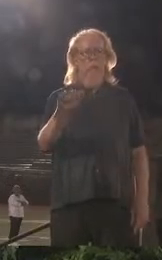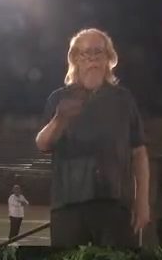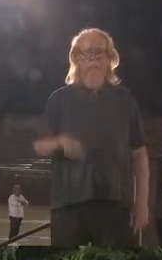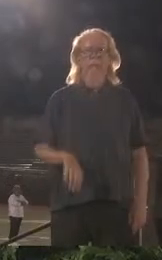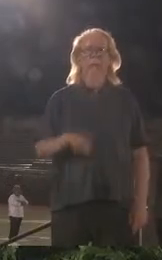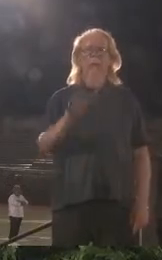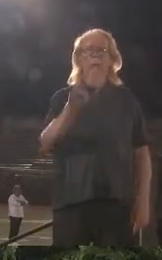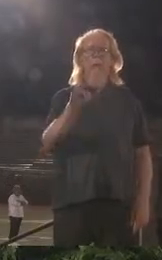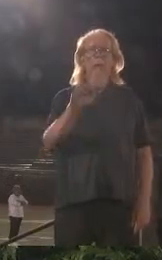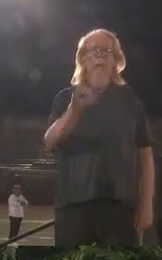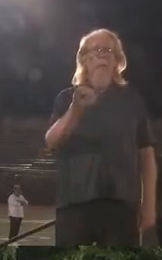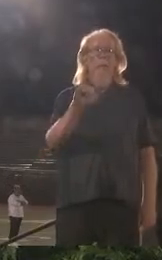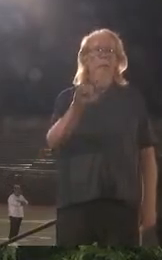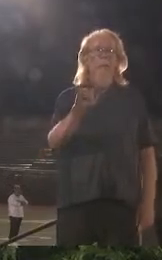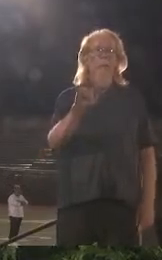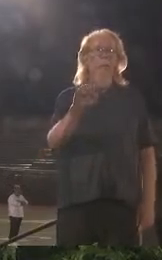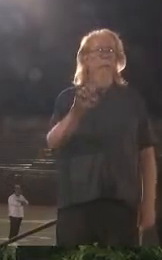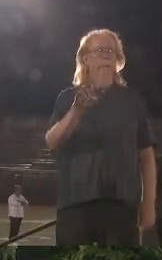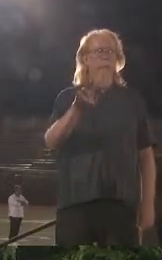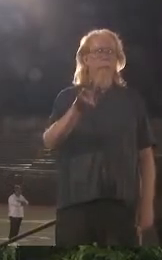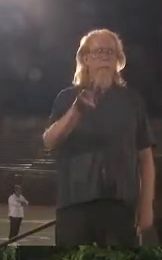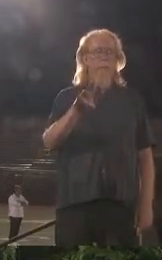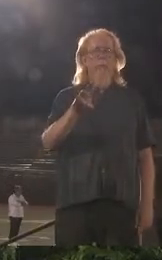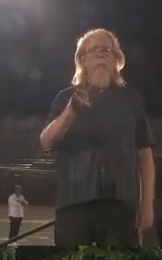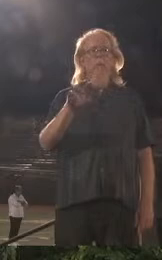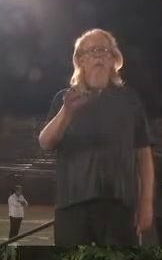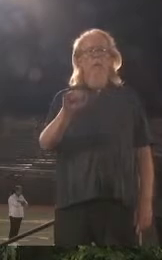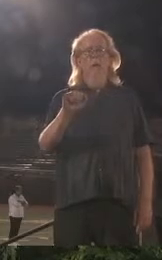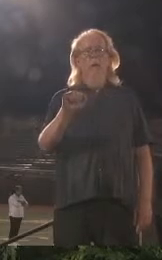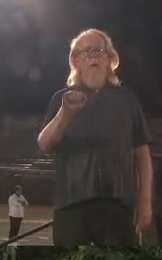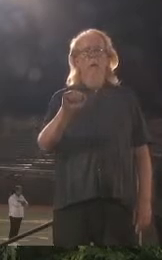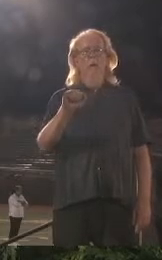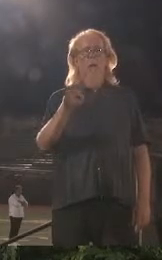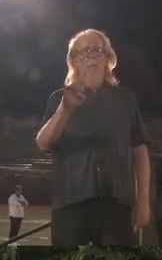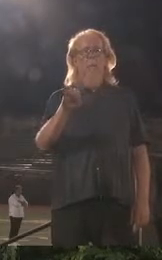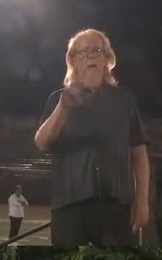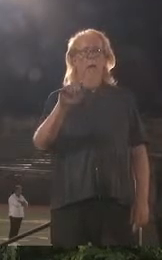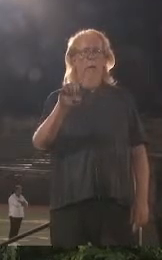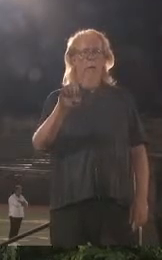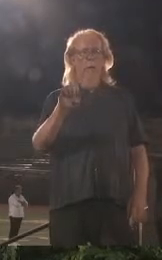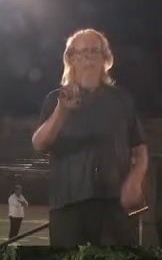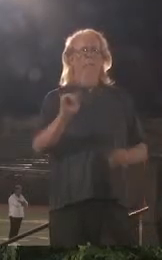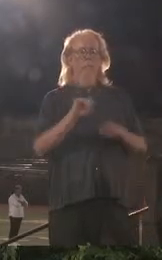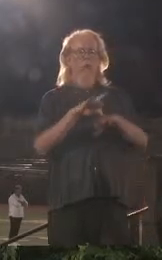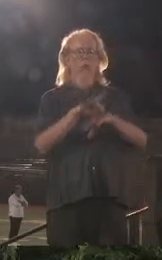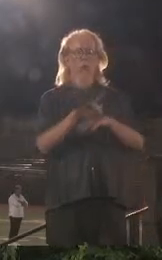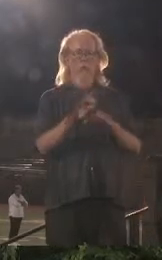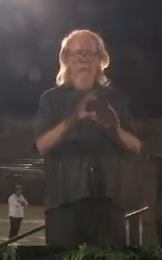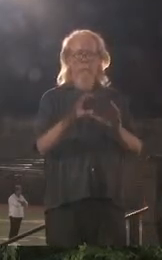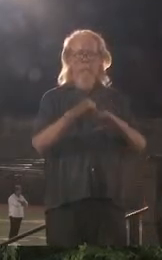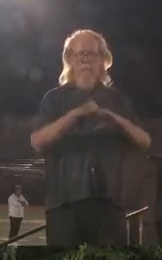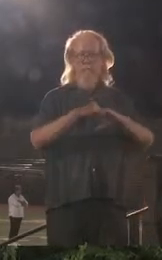Matthew Cervera Tavares will be earned a certification as a security officer.